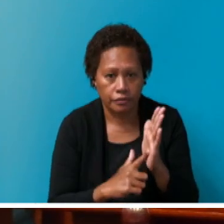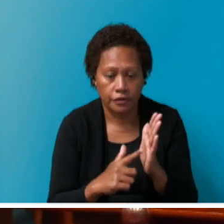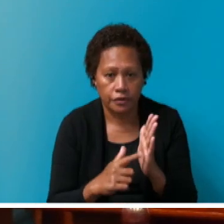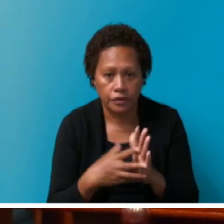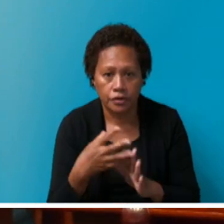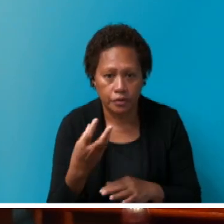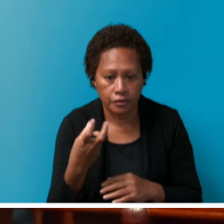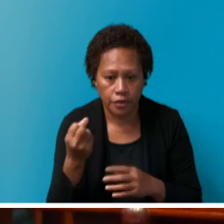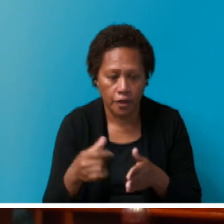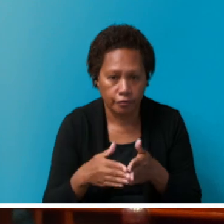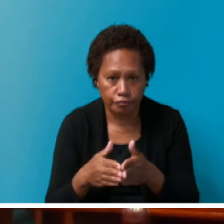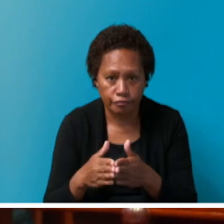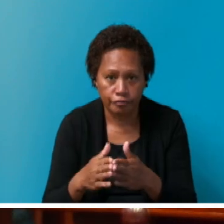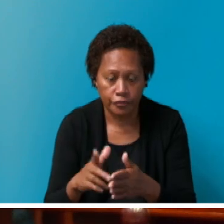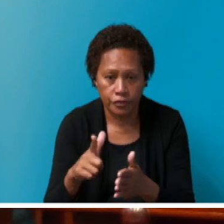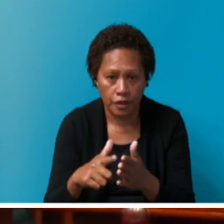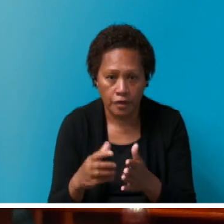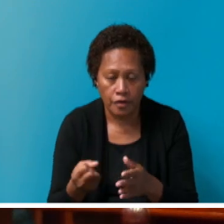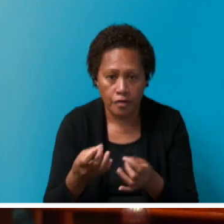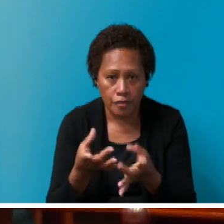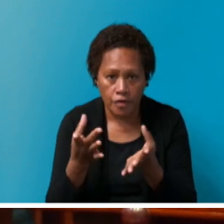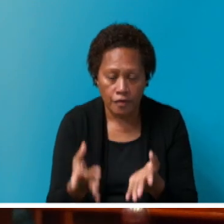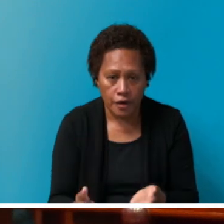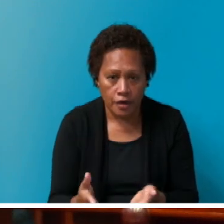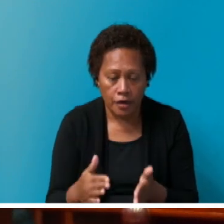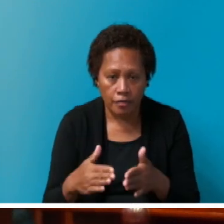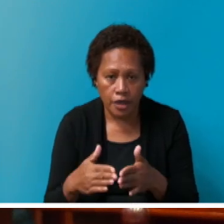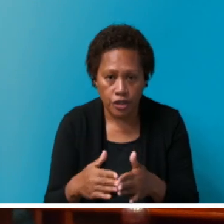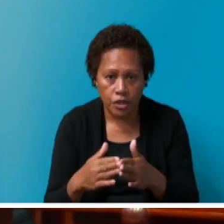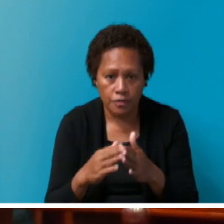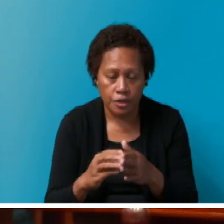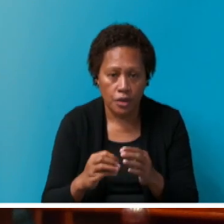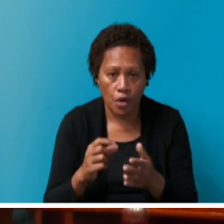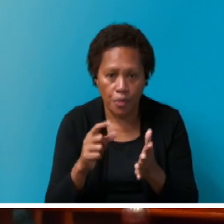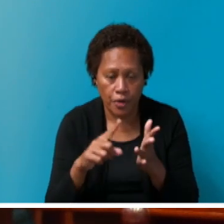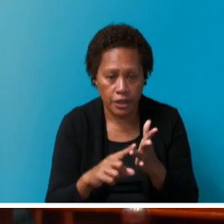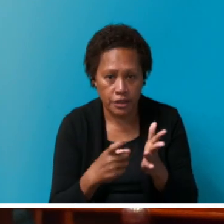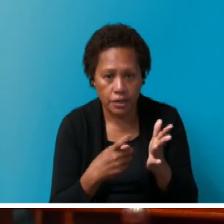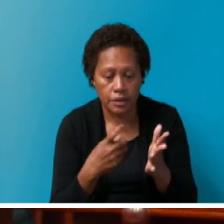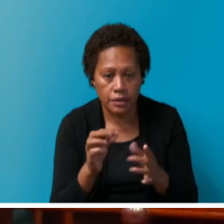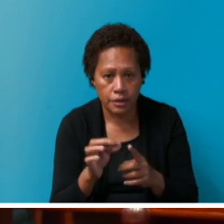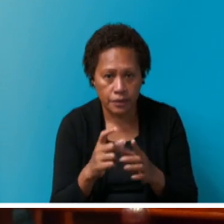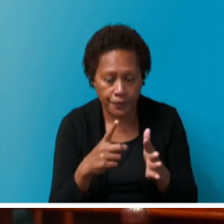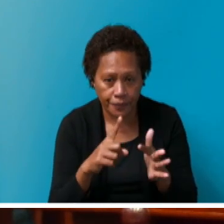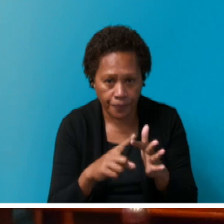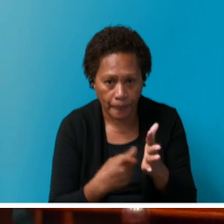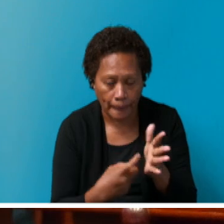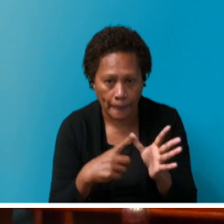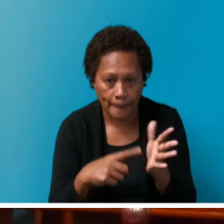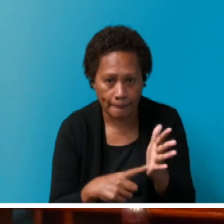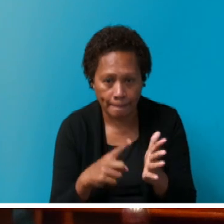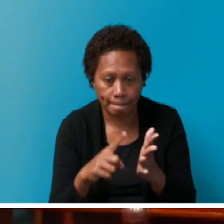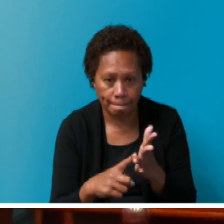meters, trainings and certifications is provided whereby boat operators are required to obtain boat master license, restricted master license